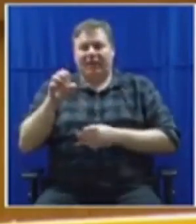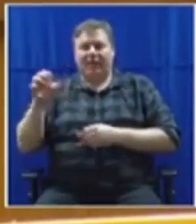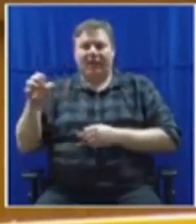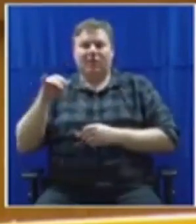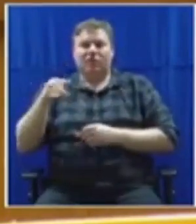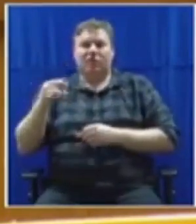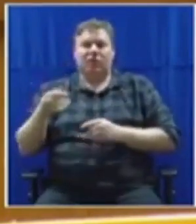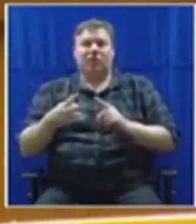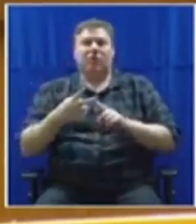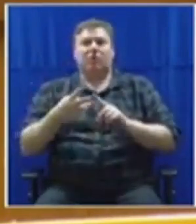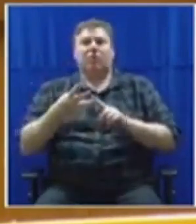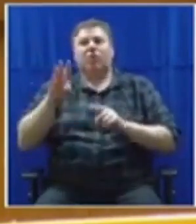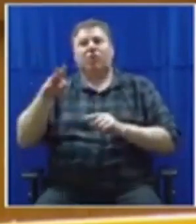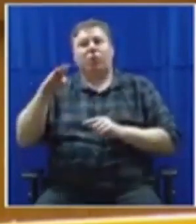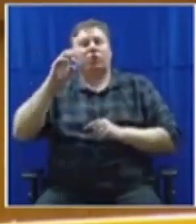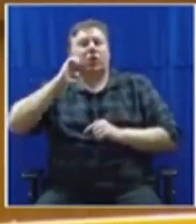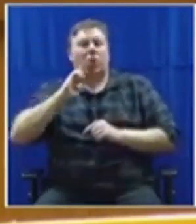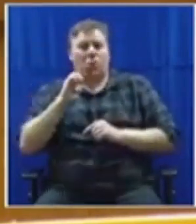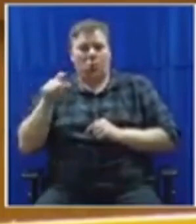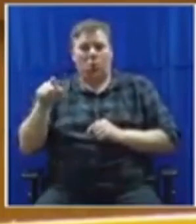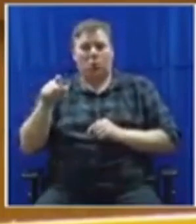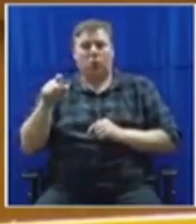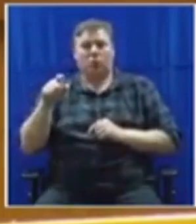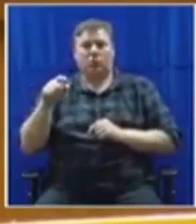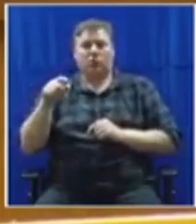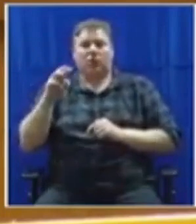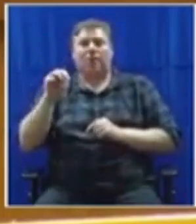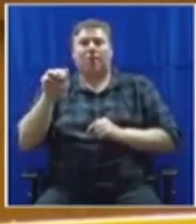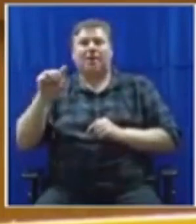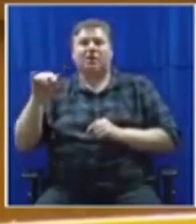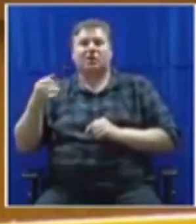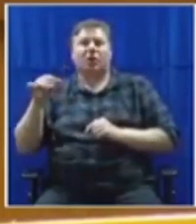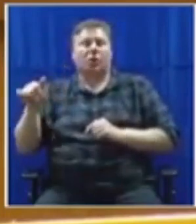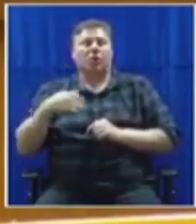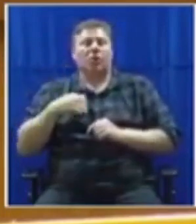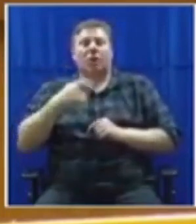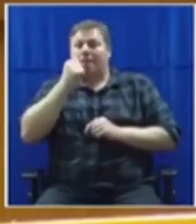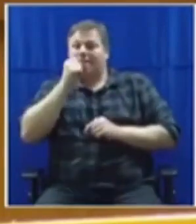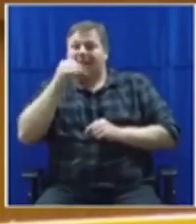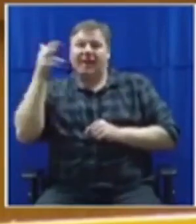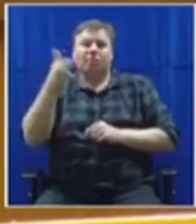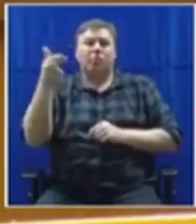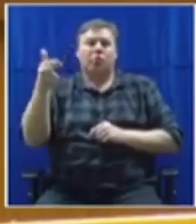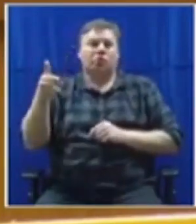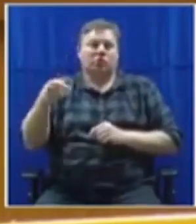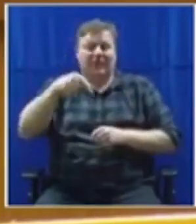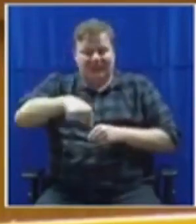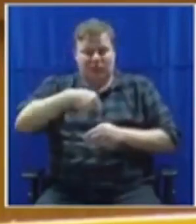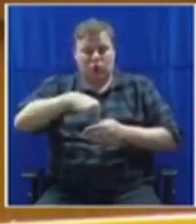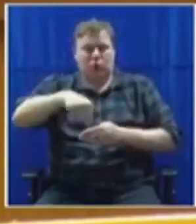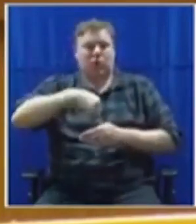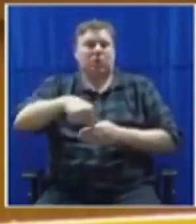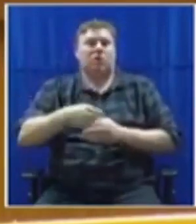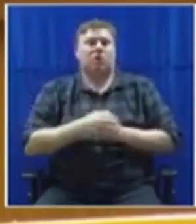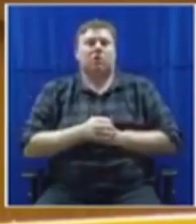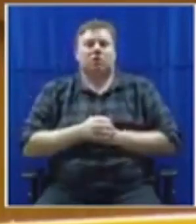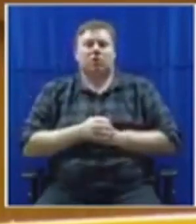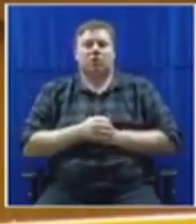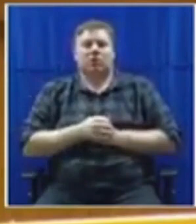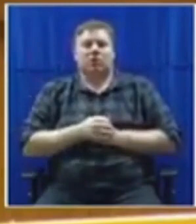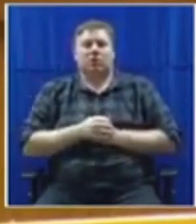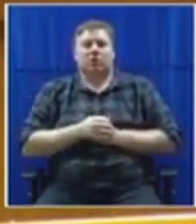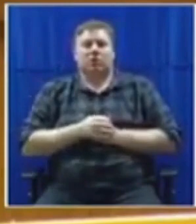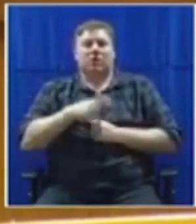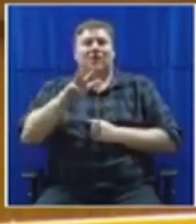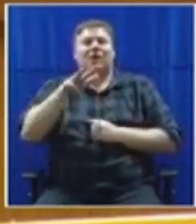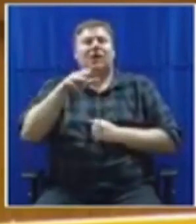Janika Malo, who were all brutally killed by men in this country over the past week. Uyinene, a